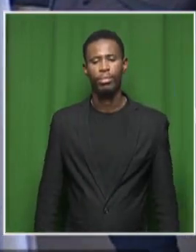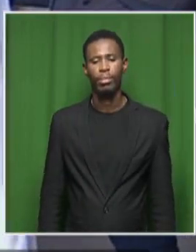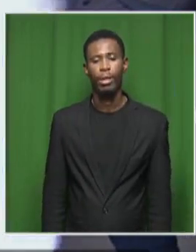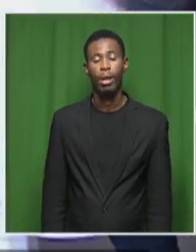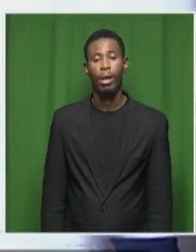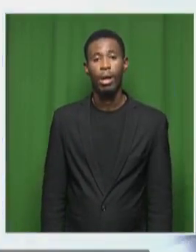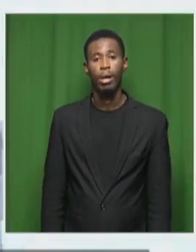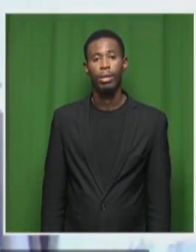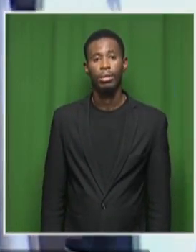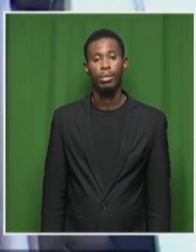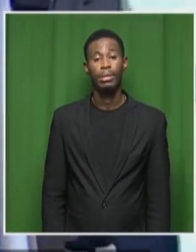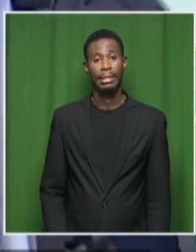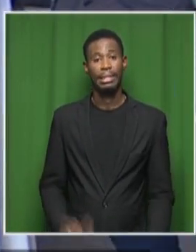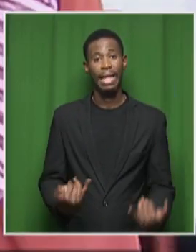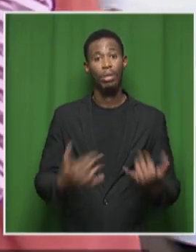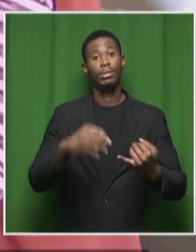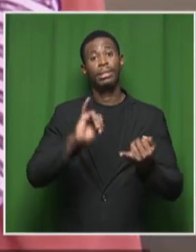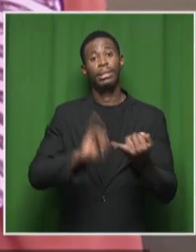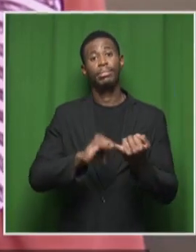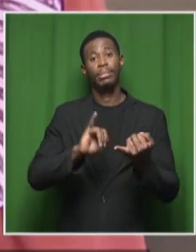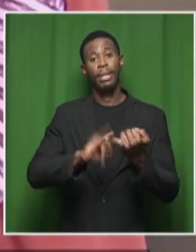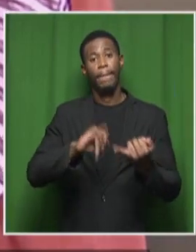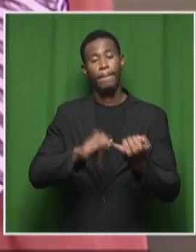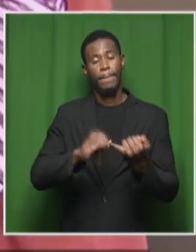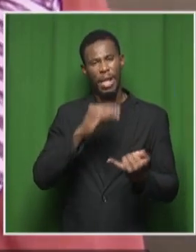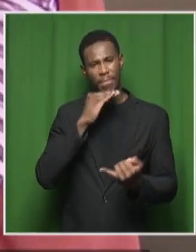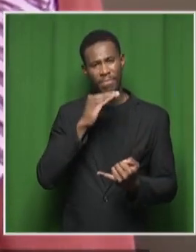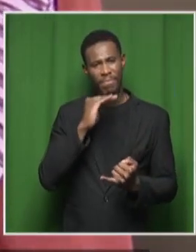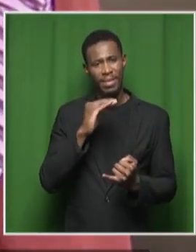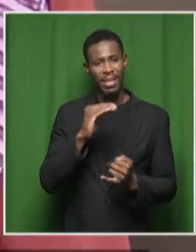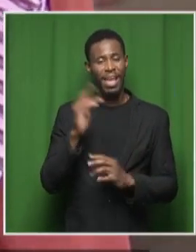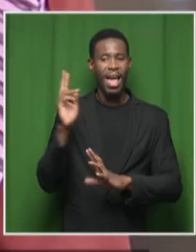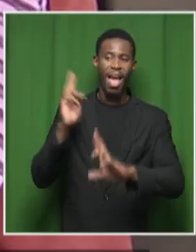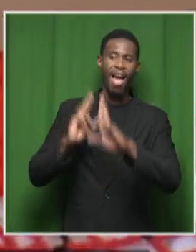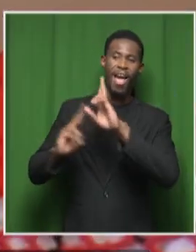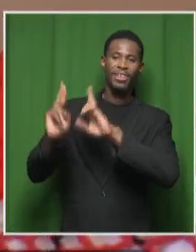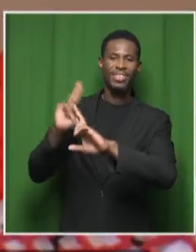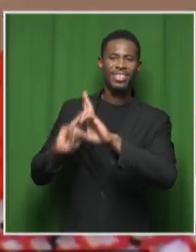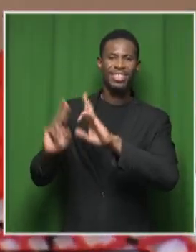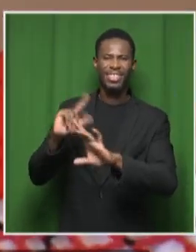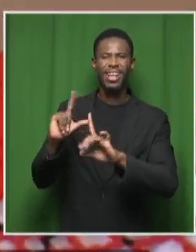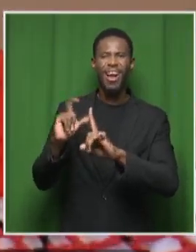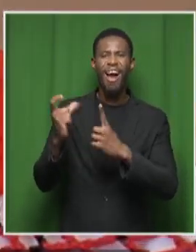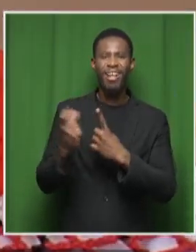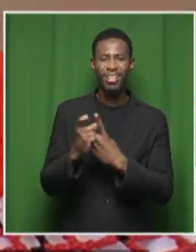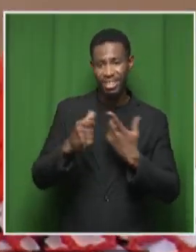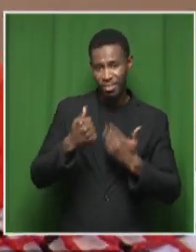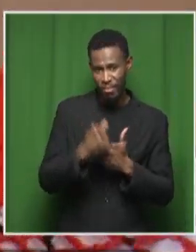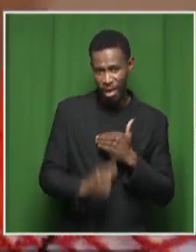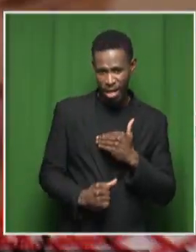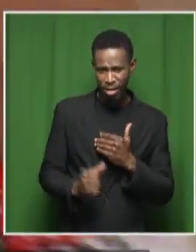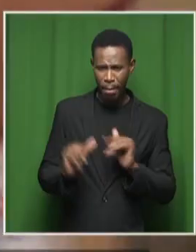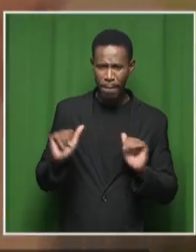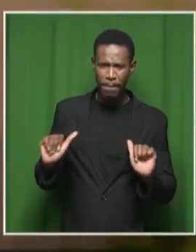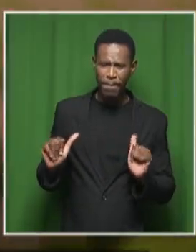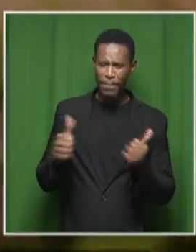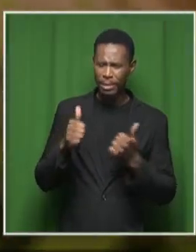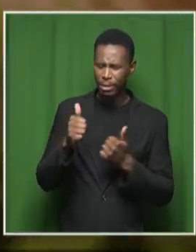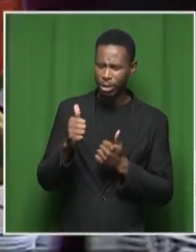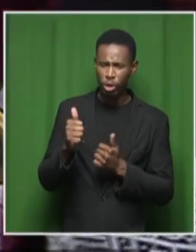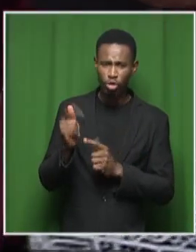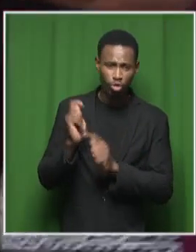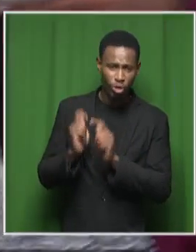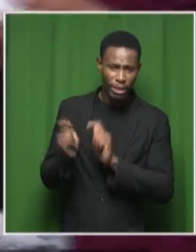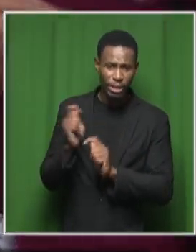As September marks Heritage Month, we honor the diverse traditions, customs, and histories that make